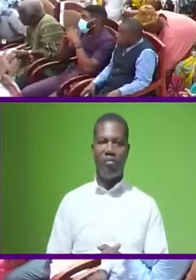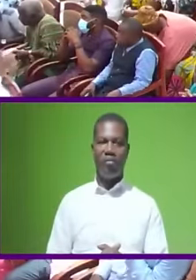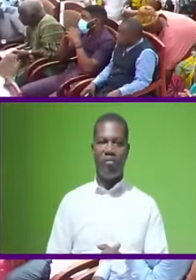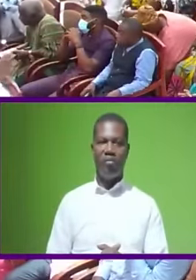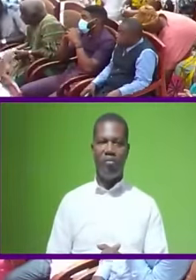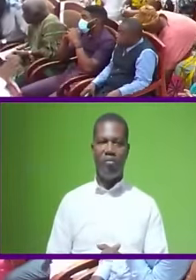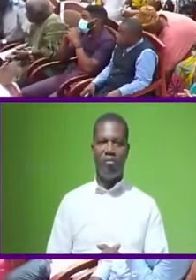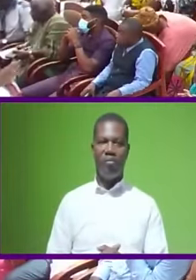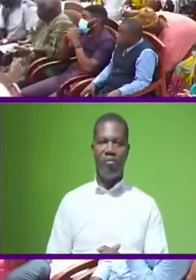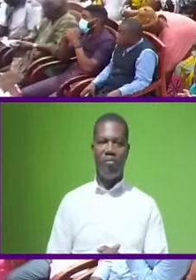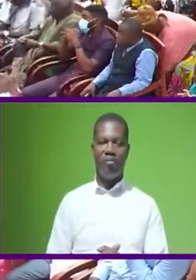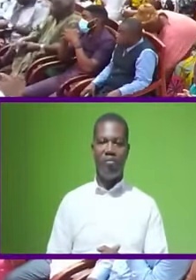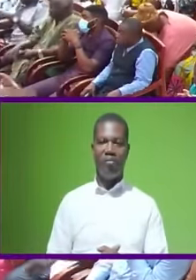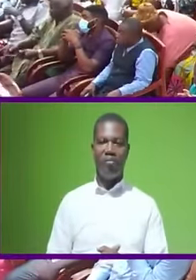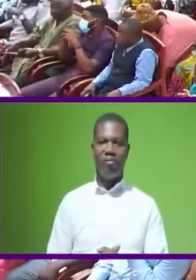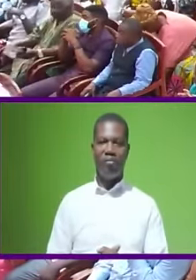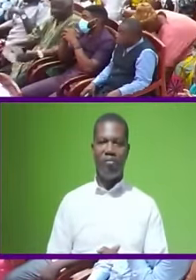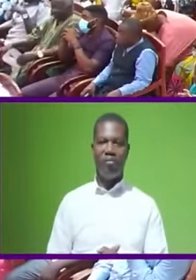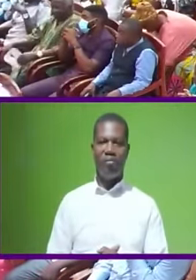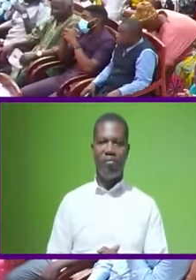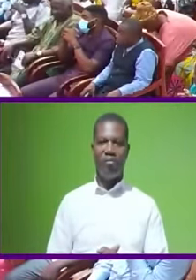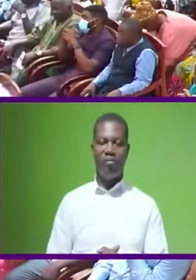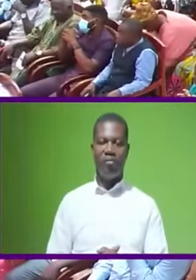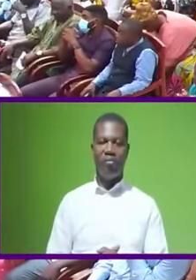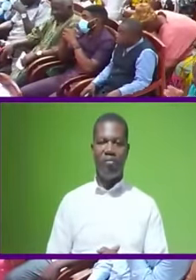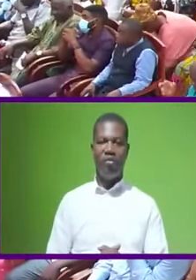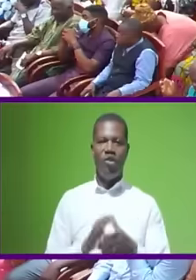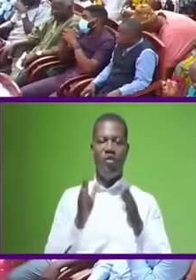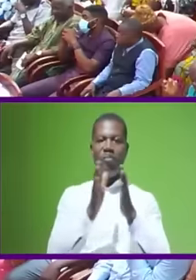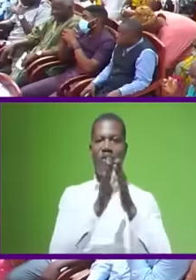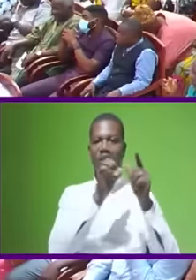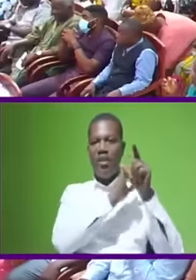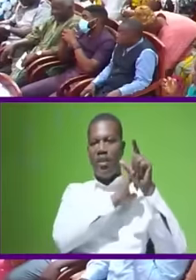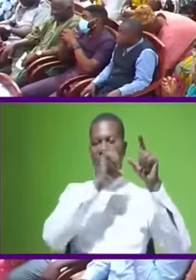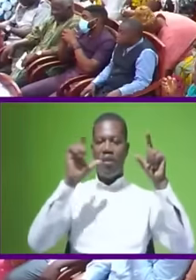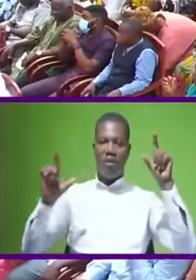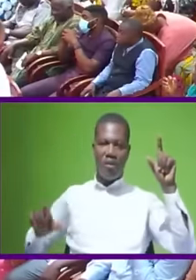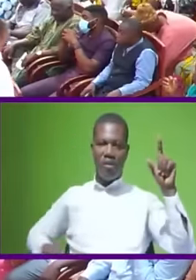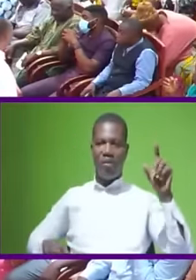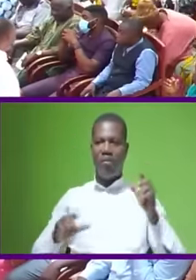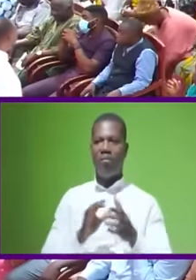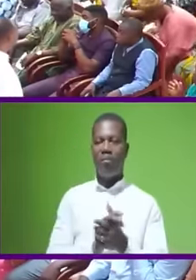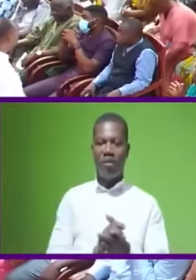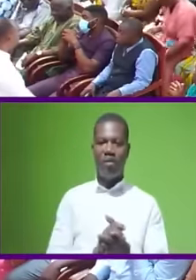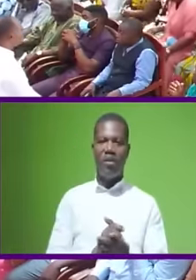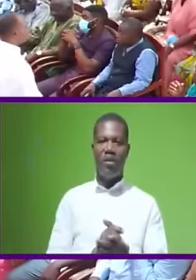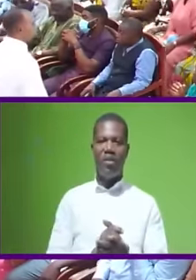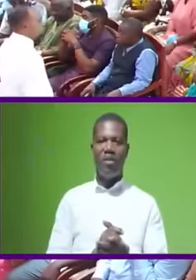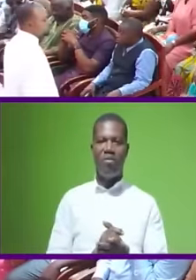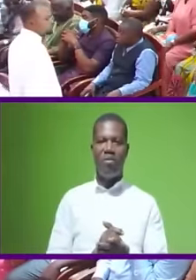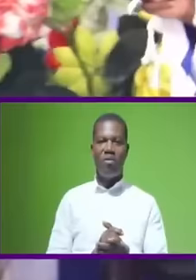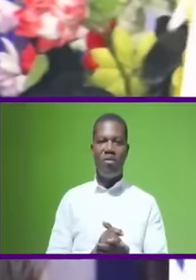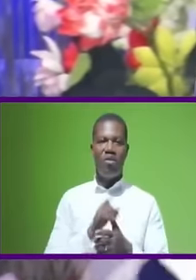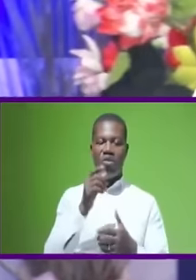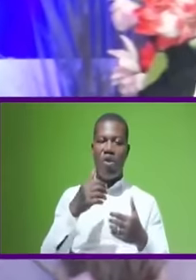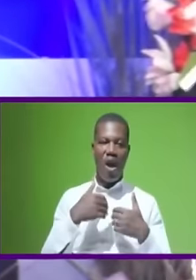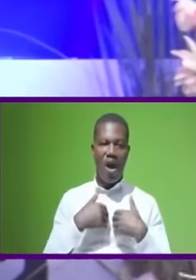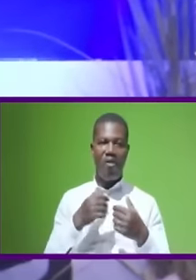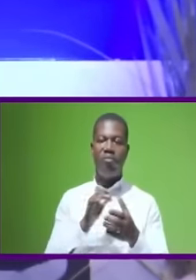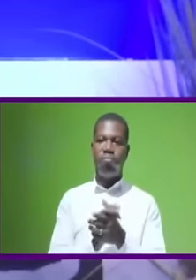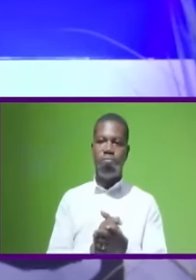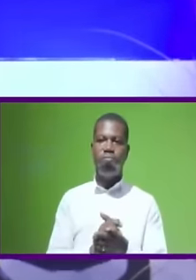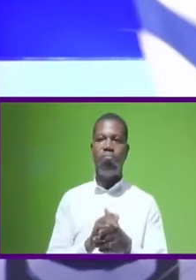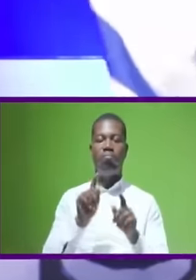Bible? This is brand new. Praise the Lord. Hallelujah. And I say, Obon Tonga, a